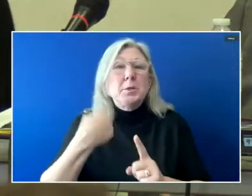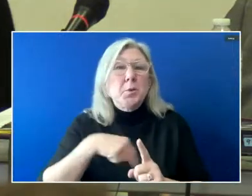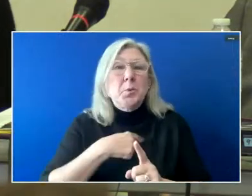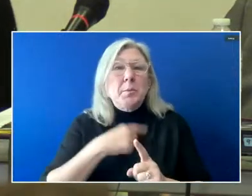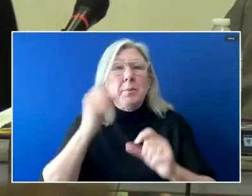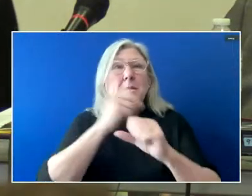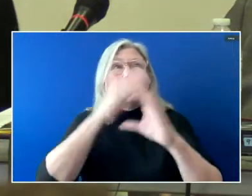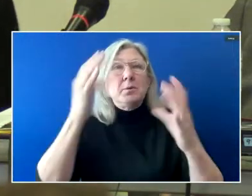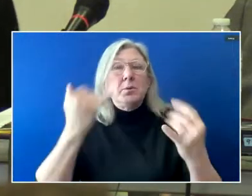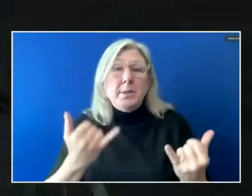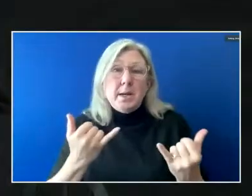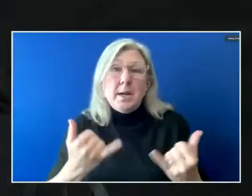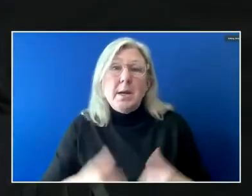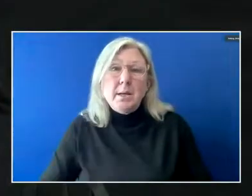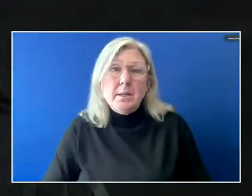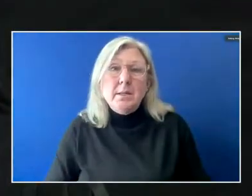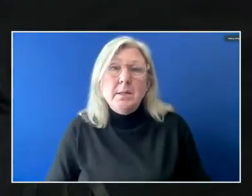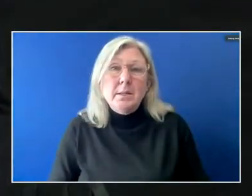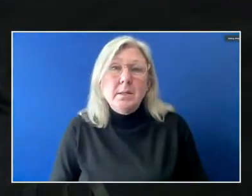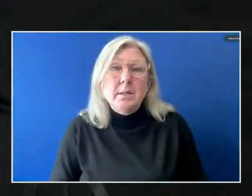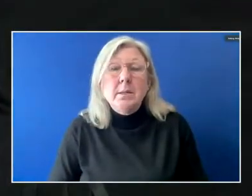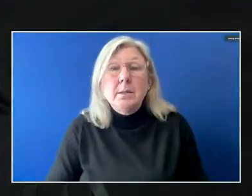today Mr